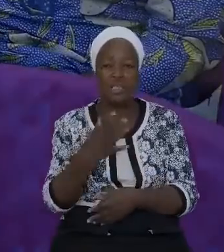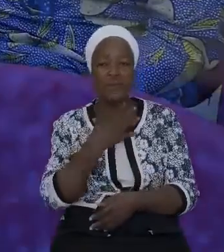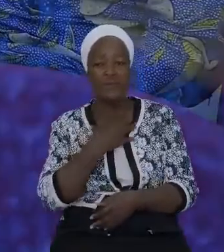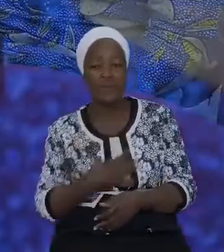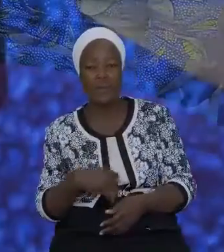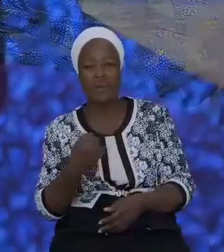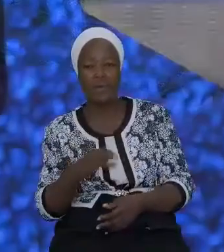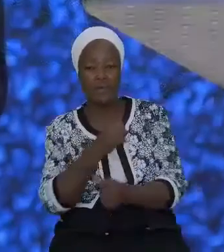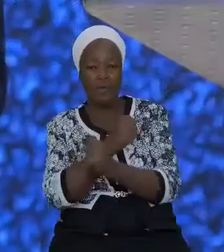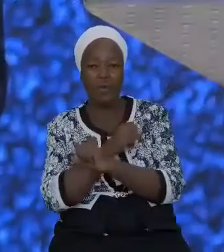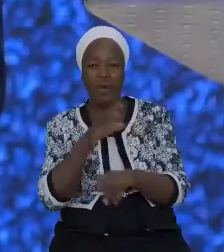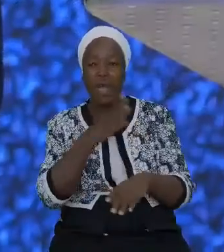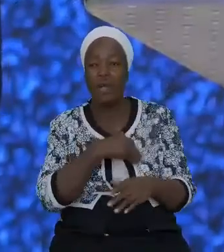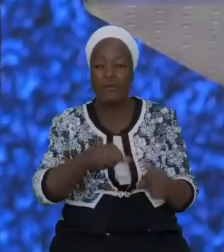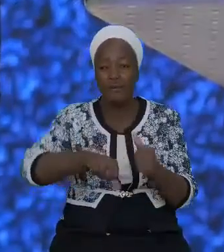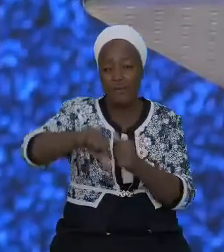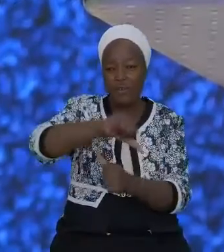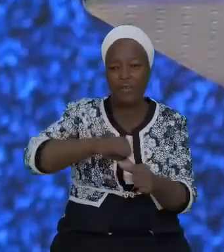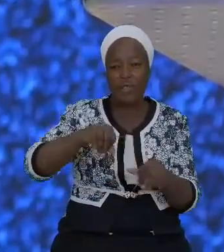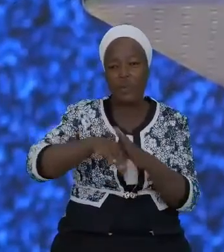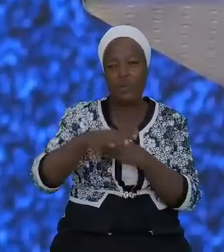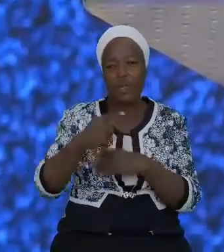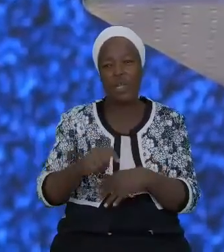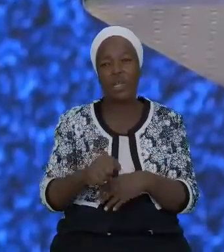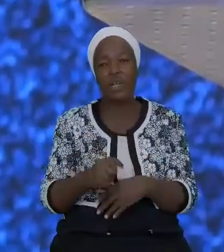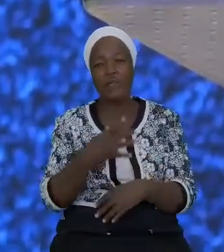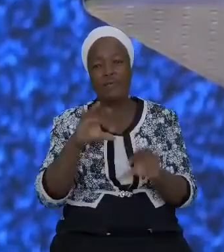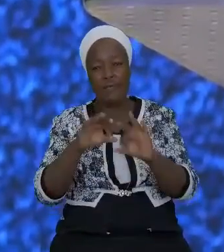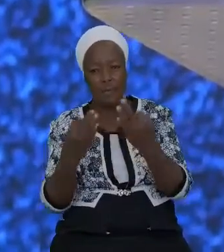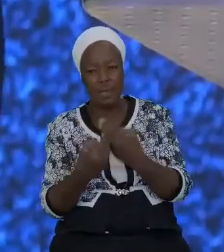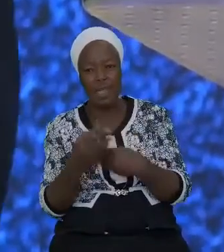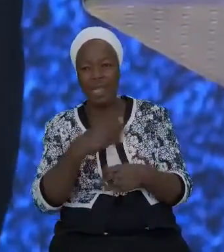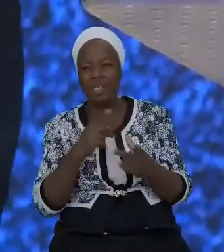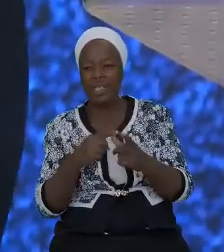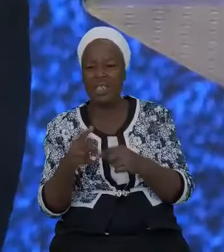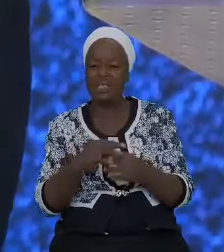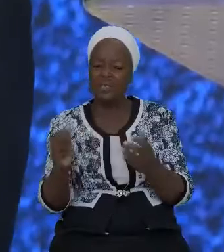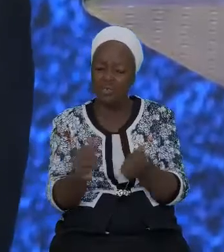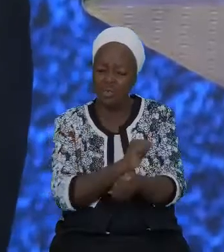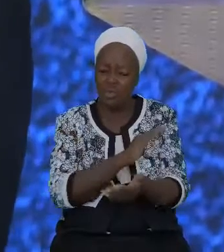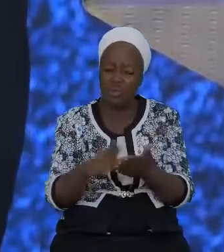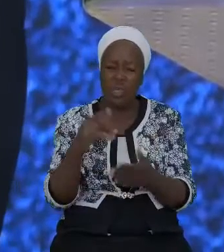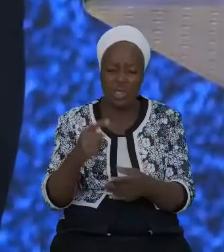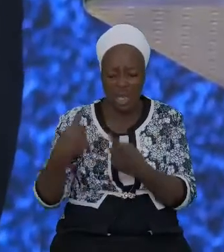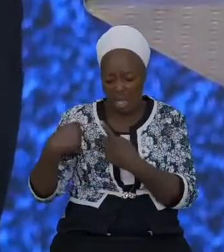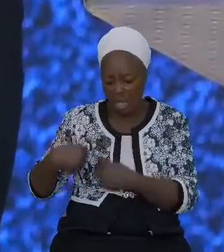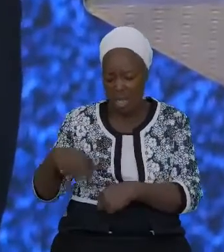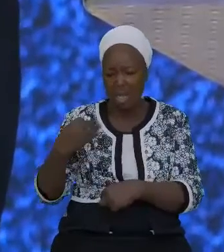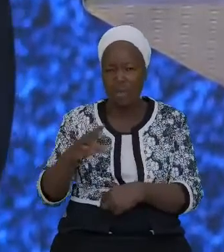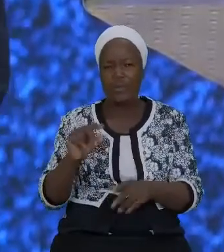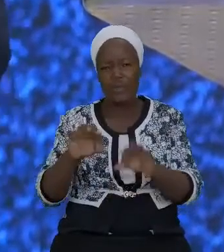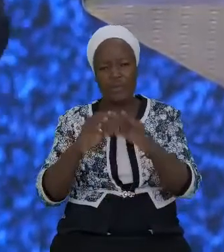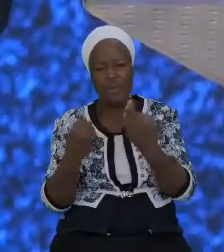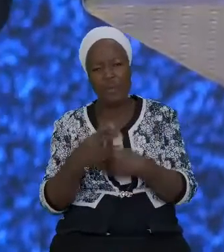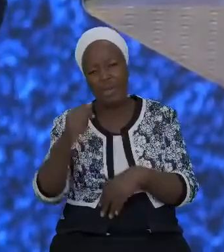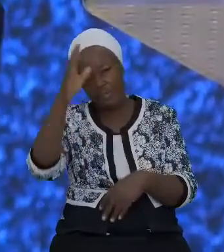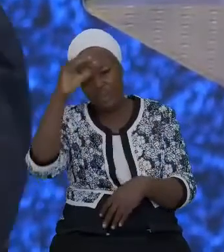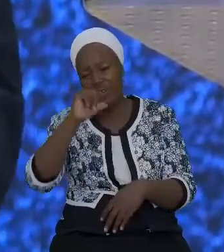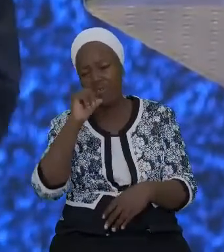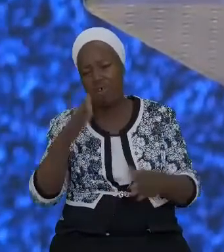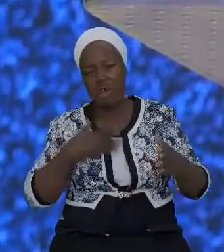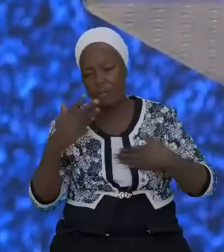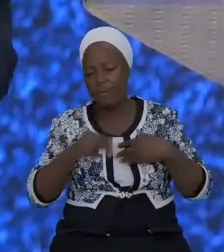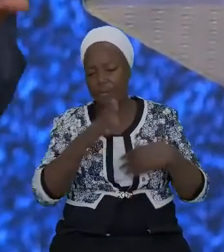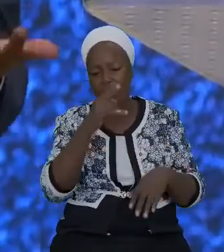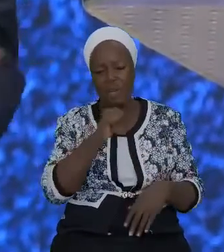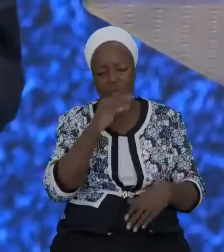and fellowship in the family, and it's eating up the heart of the family. The father is not happy, the mother is